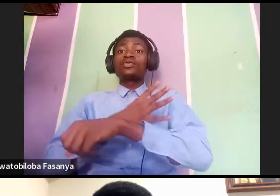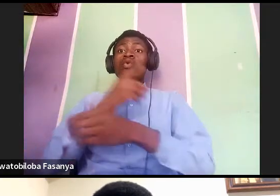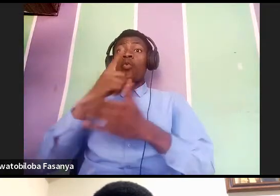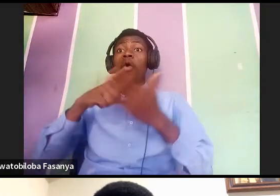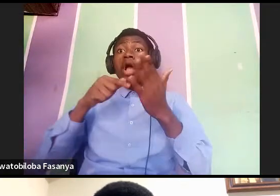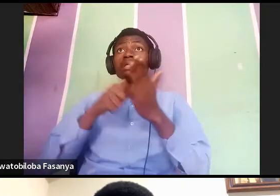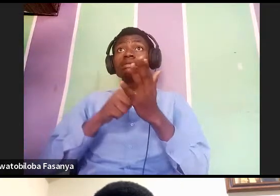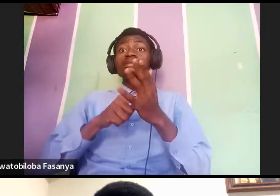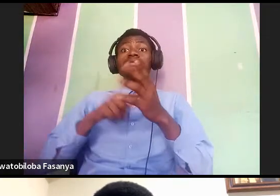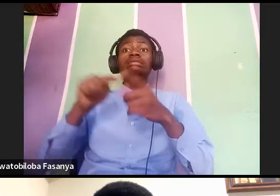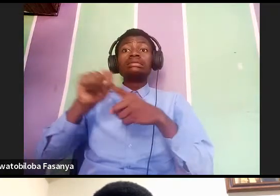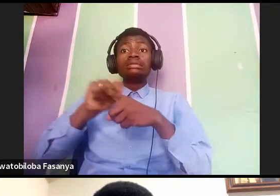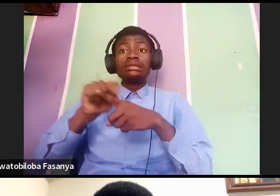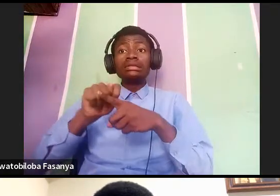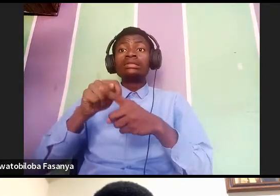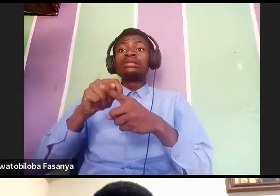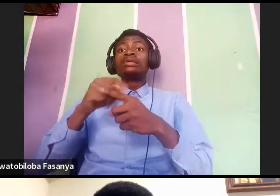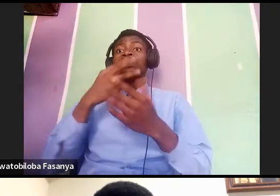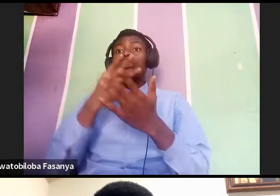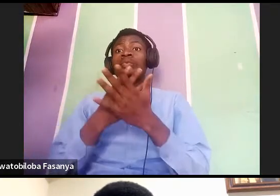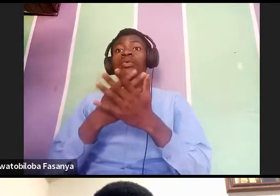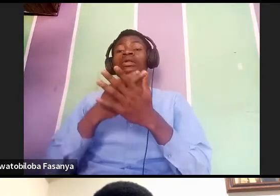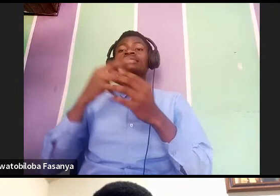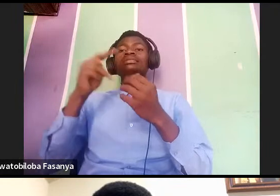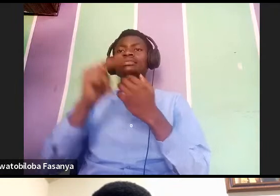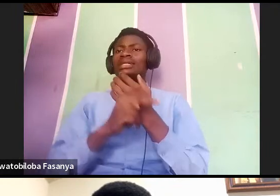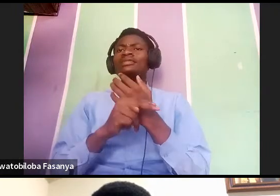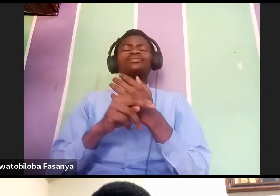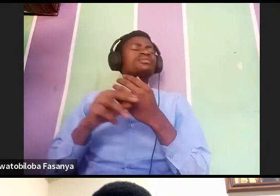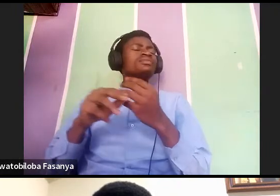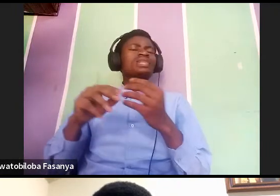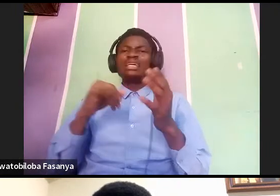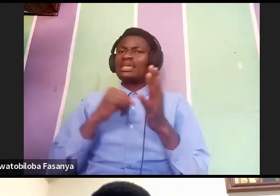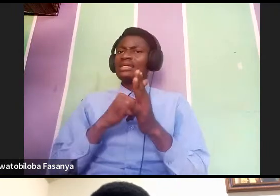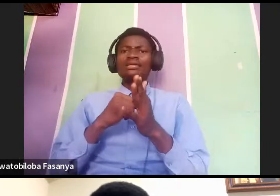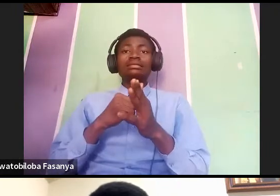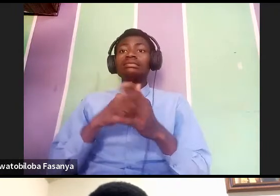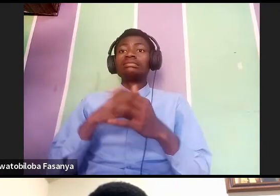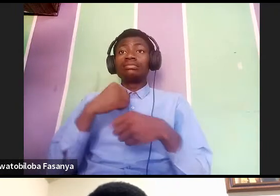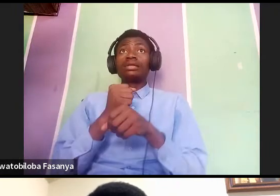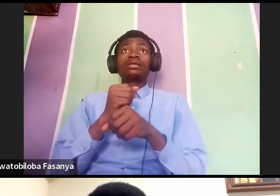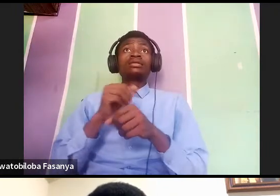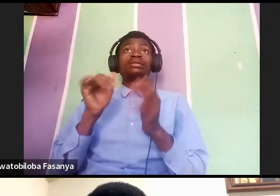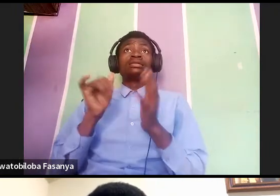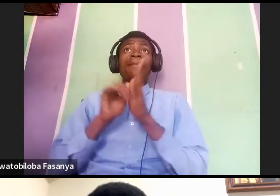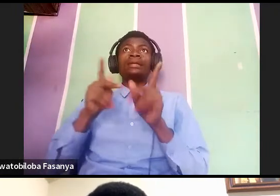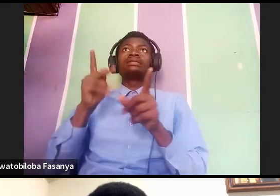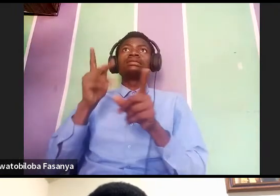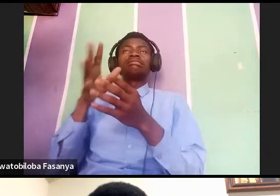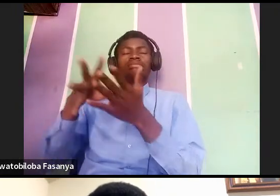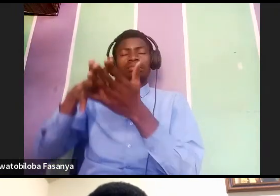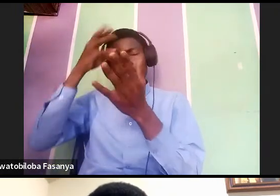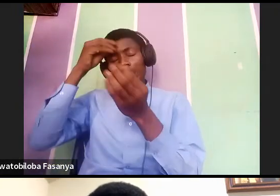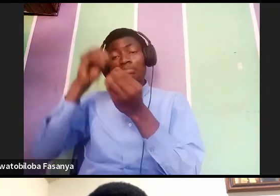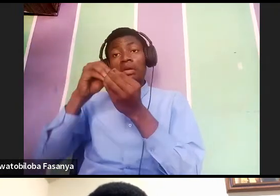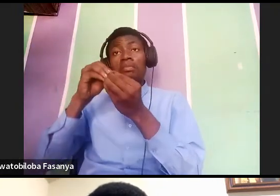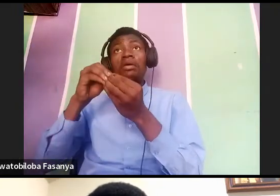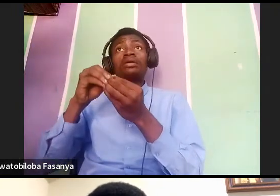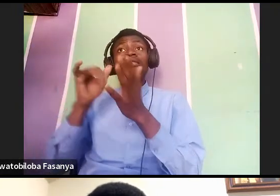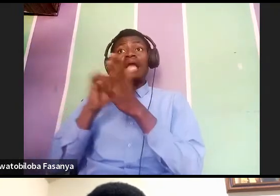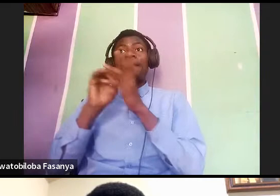whatever happens we should continue, even if there is two people watching, that we should just continue, that we don't know how